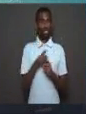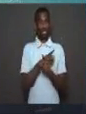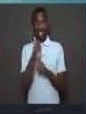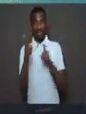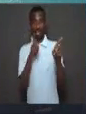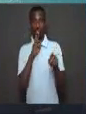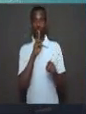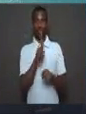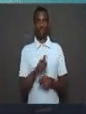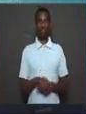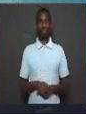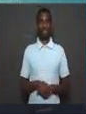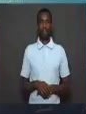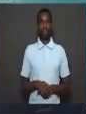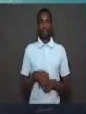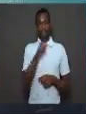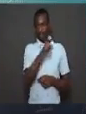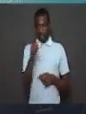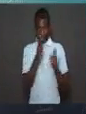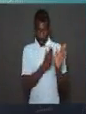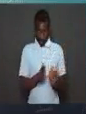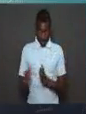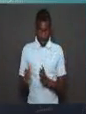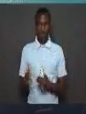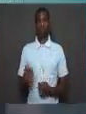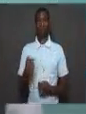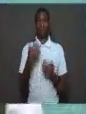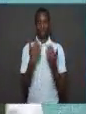Students, if you are ready, let us begin.